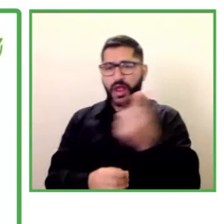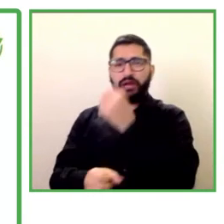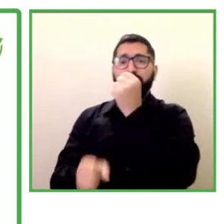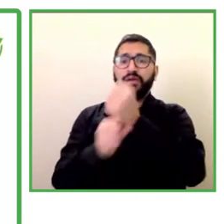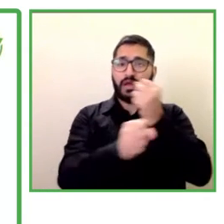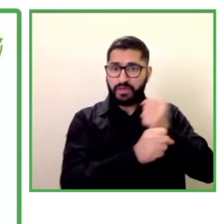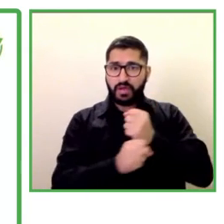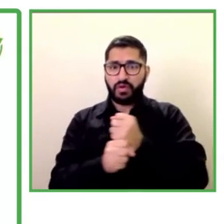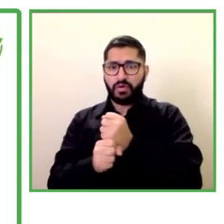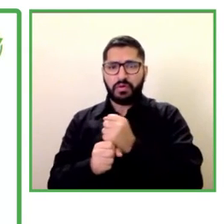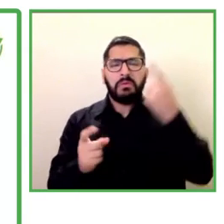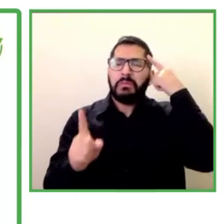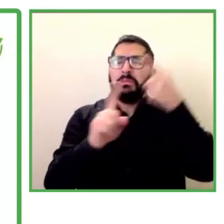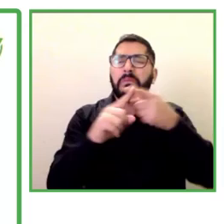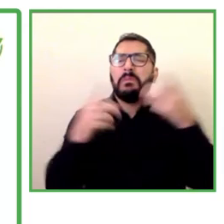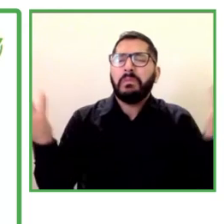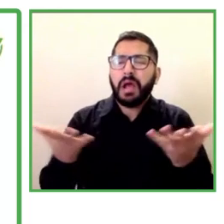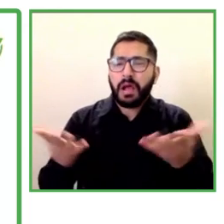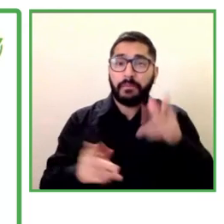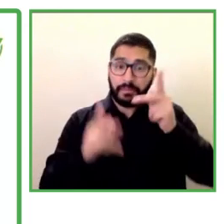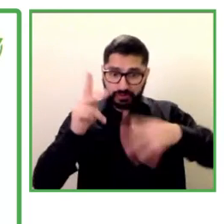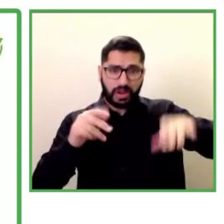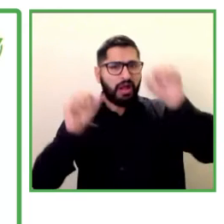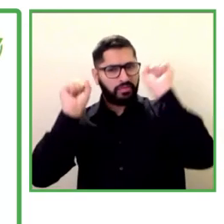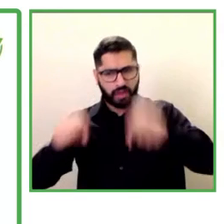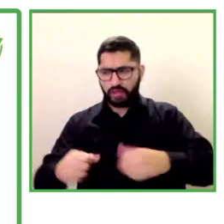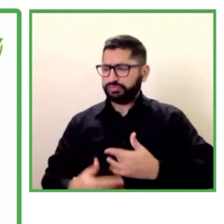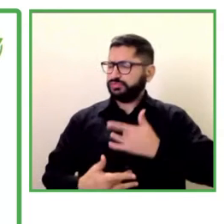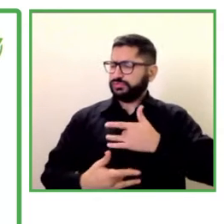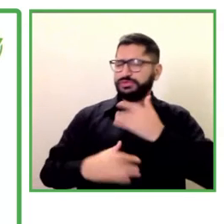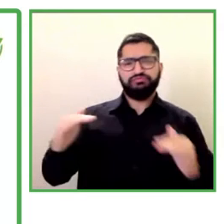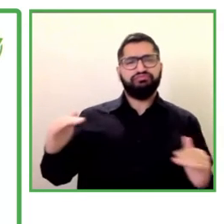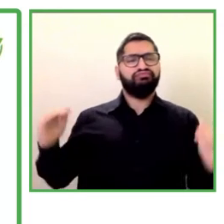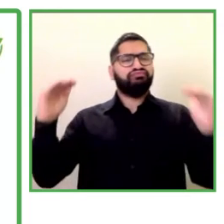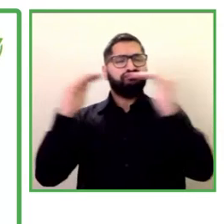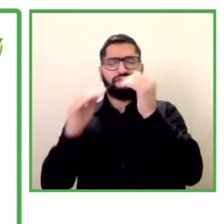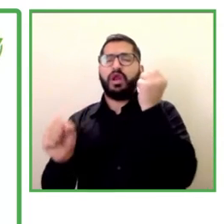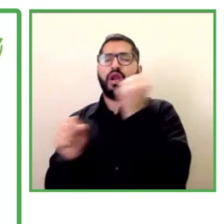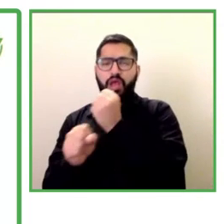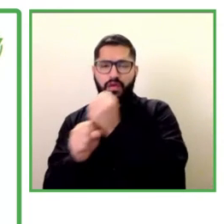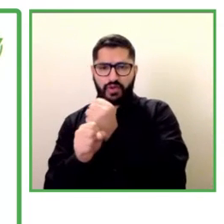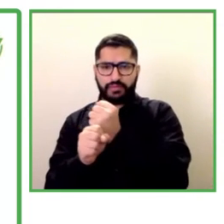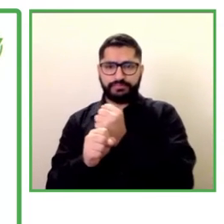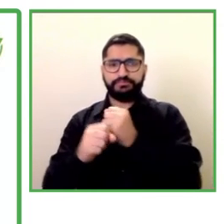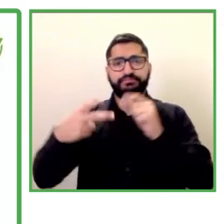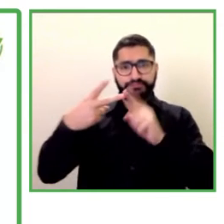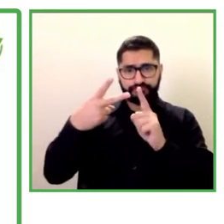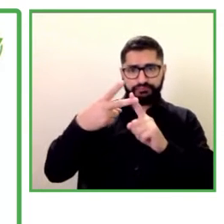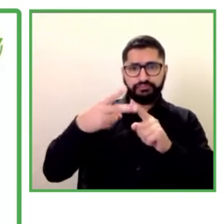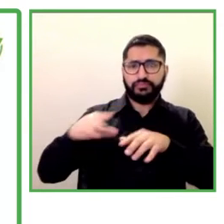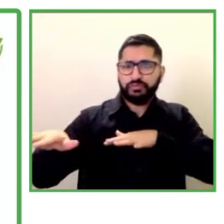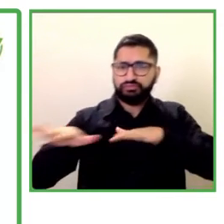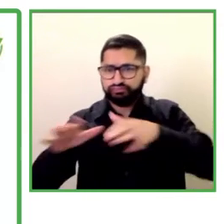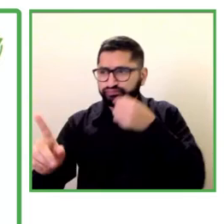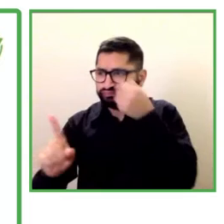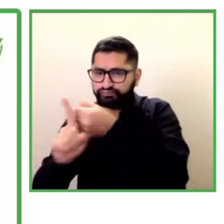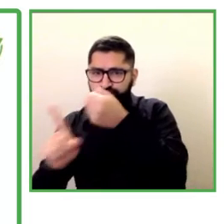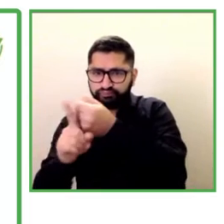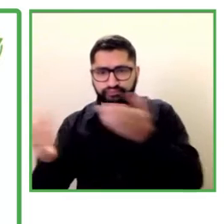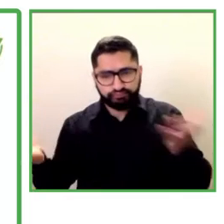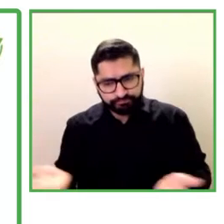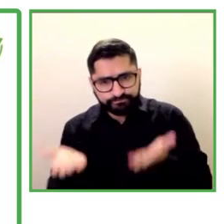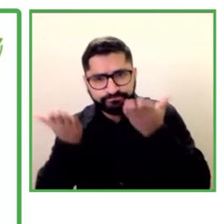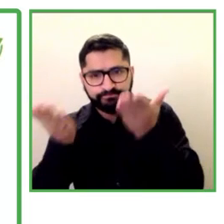new opportunities in the organization. Creation of services and products that are accessible and that are inclusive. Not only we want to do